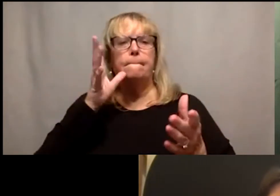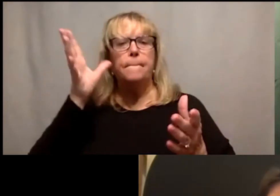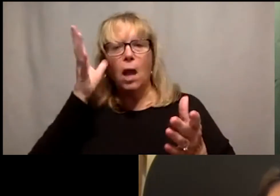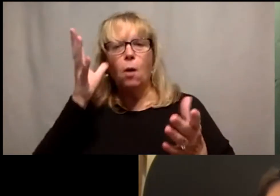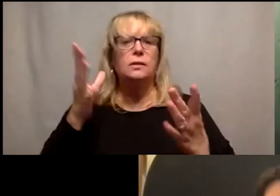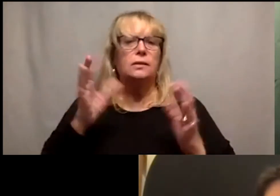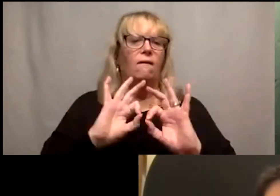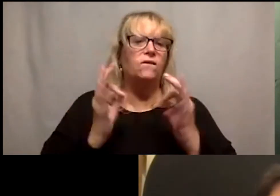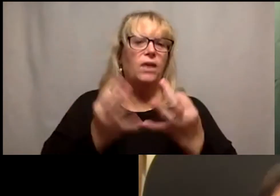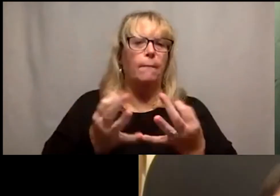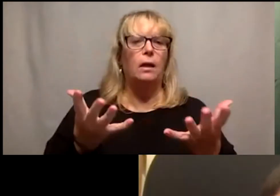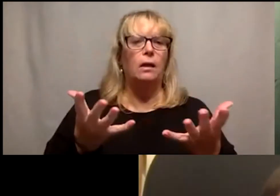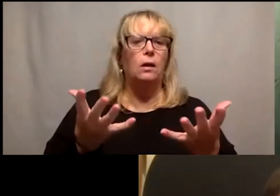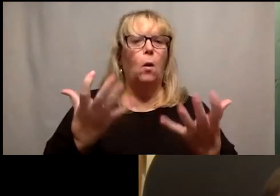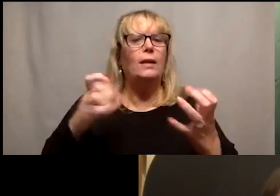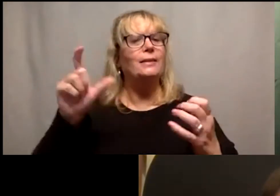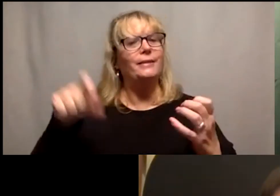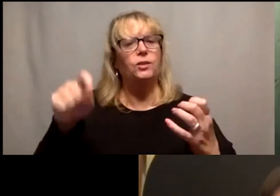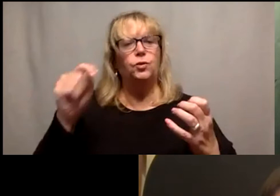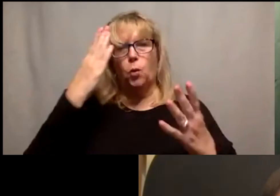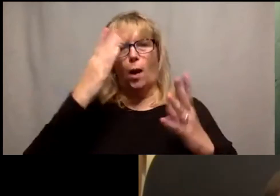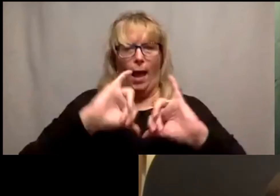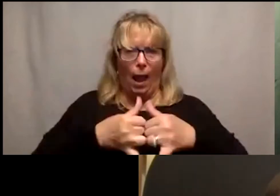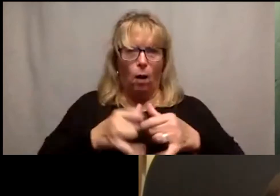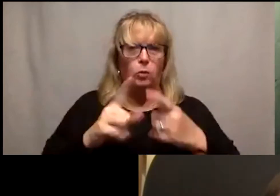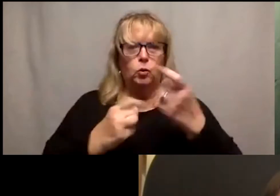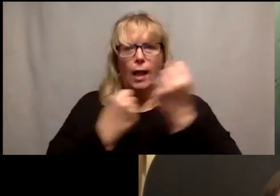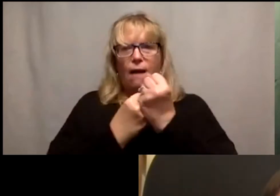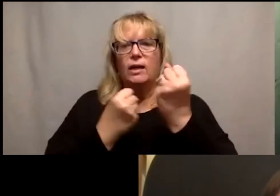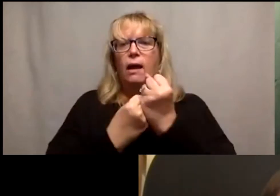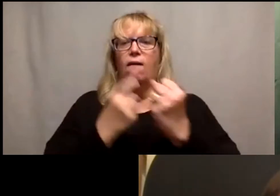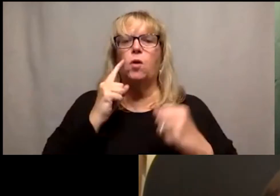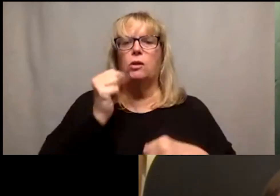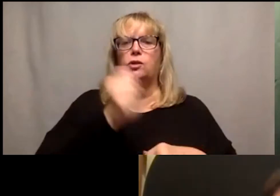is know how to advocate for your needs.